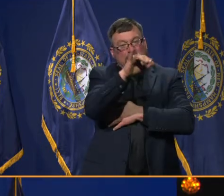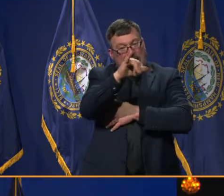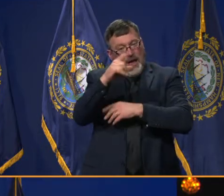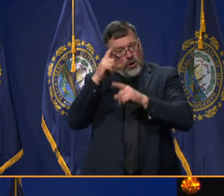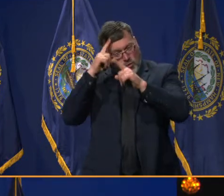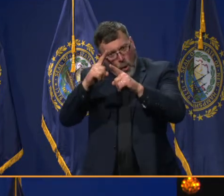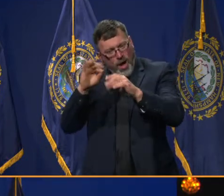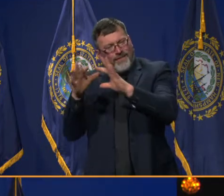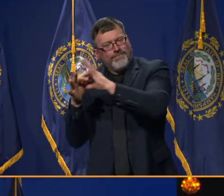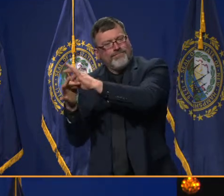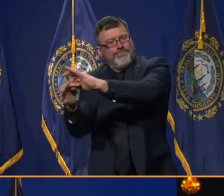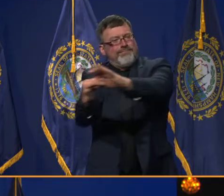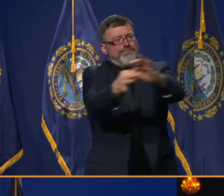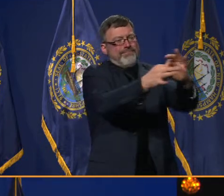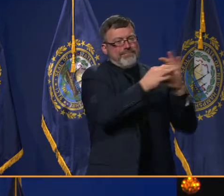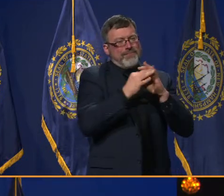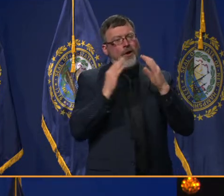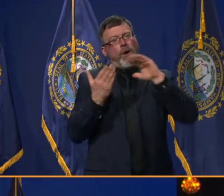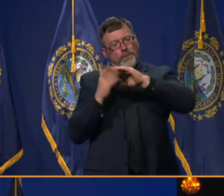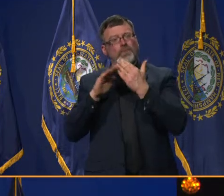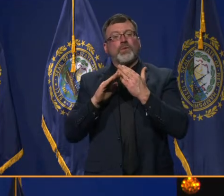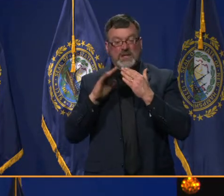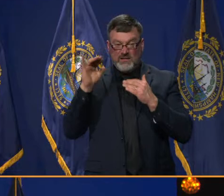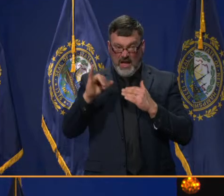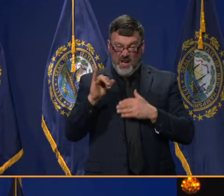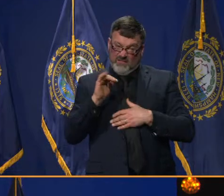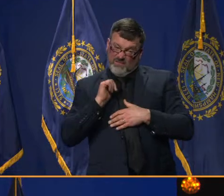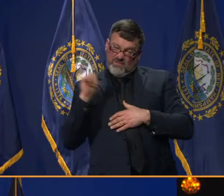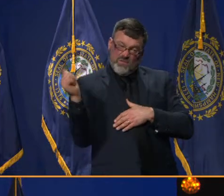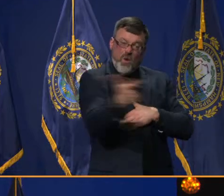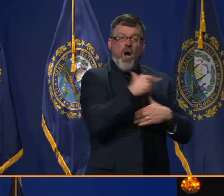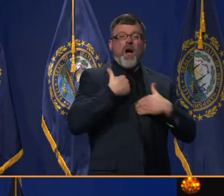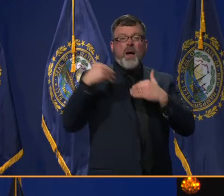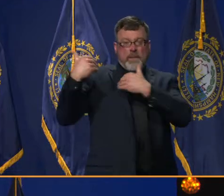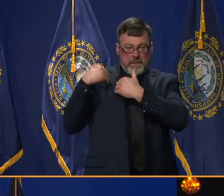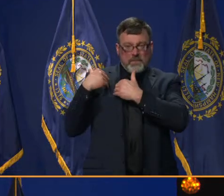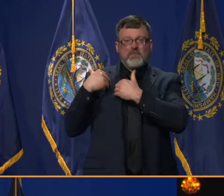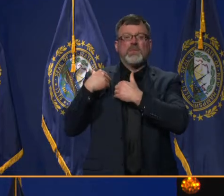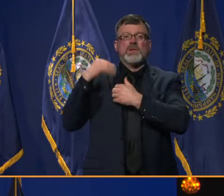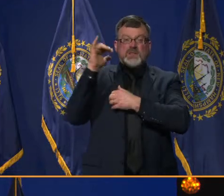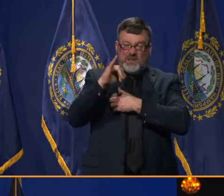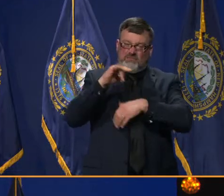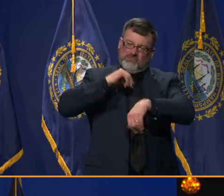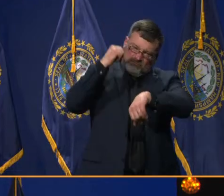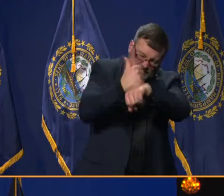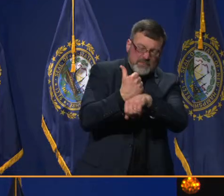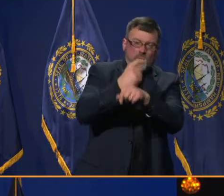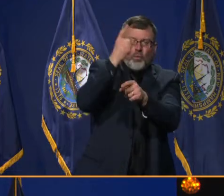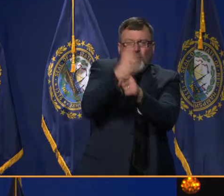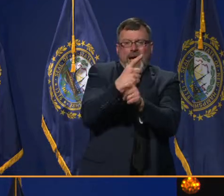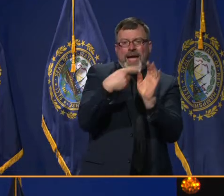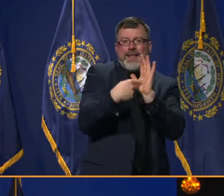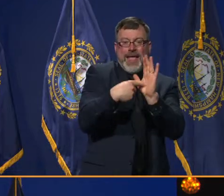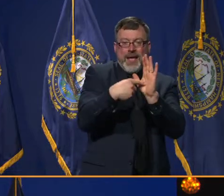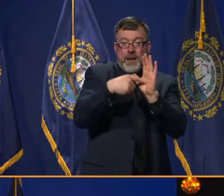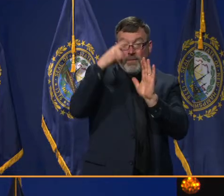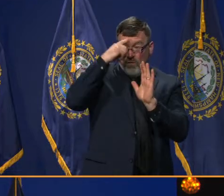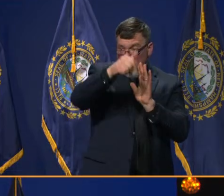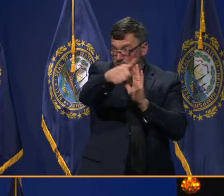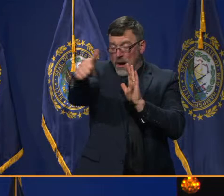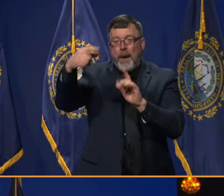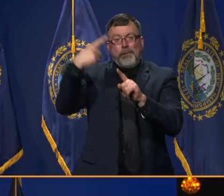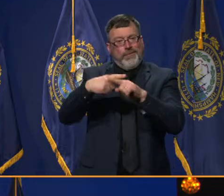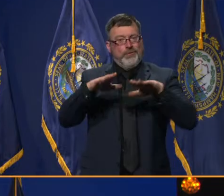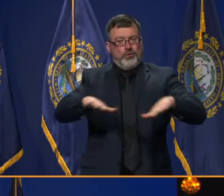the responsibility to set the right example for others, especially our kids. No one's perfect, of course,